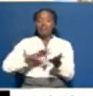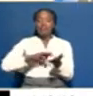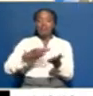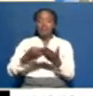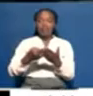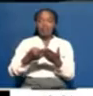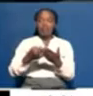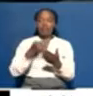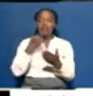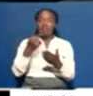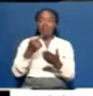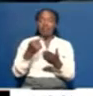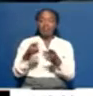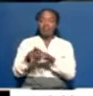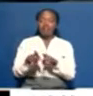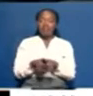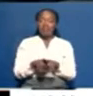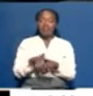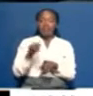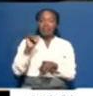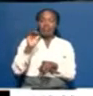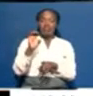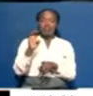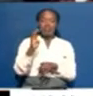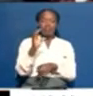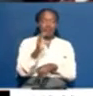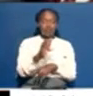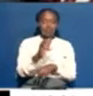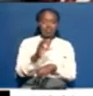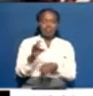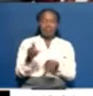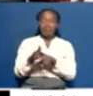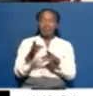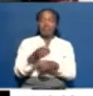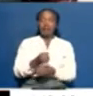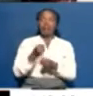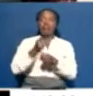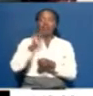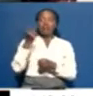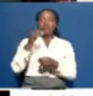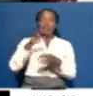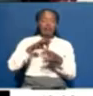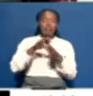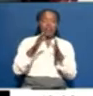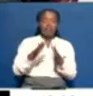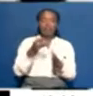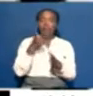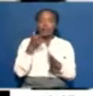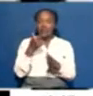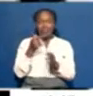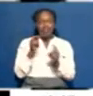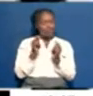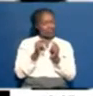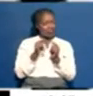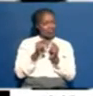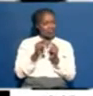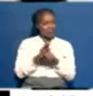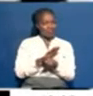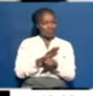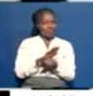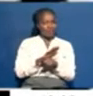says likewise, the IEBC is obliged to create trust on the Kenyan voter, saying it's a painful exercise to